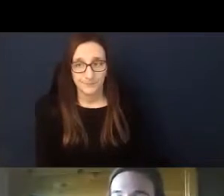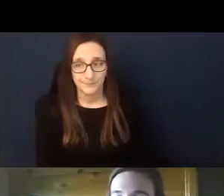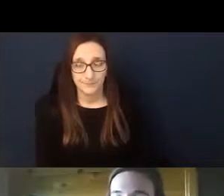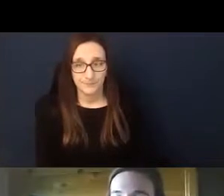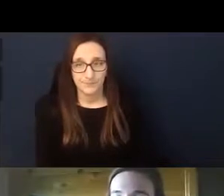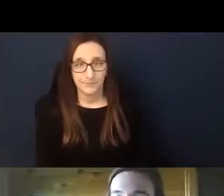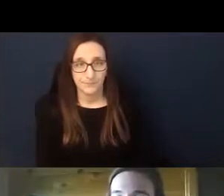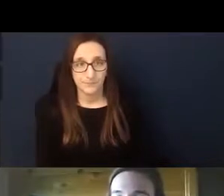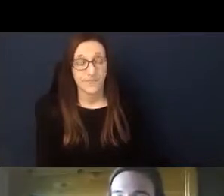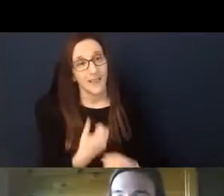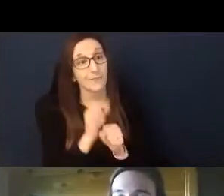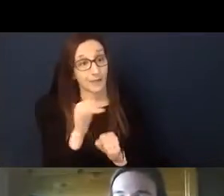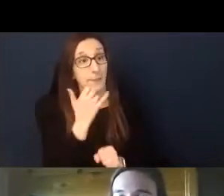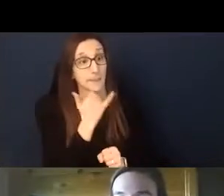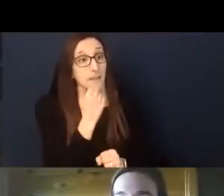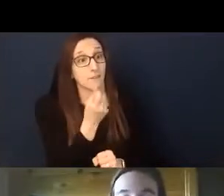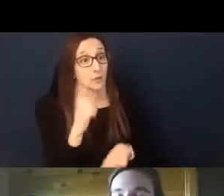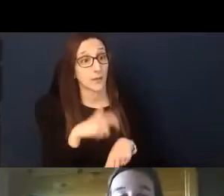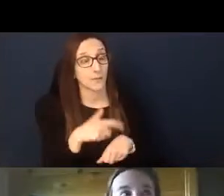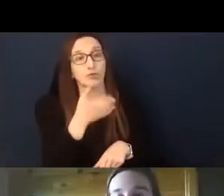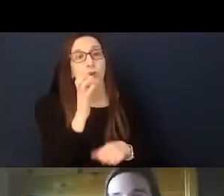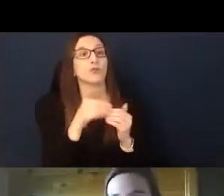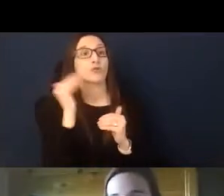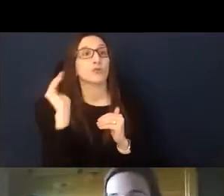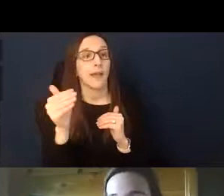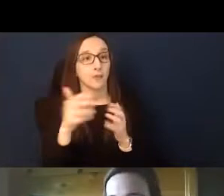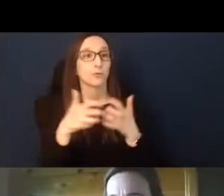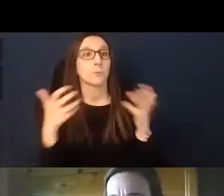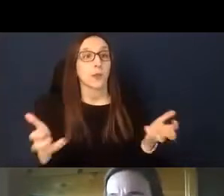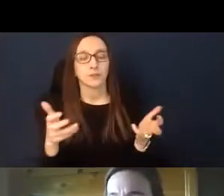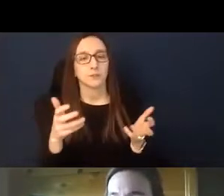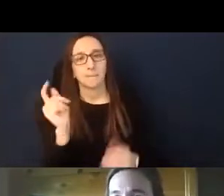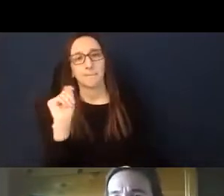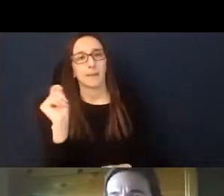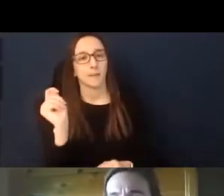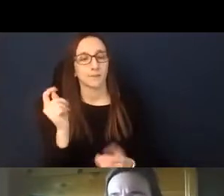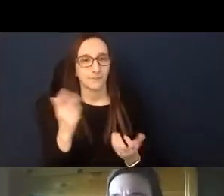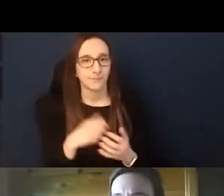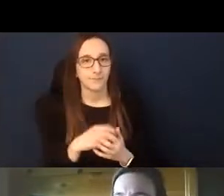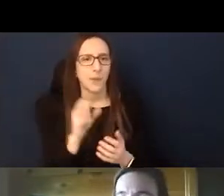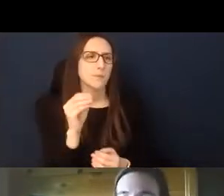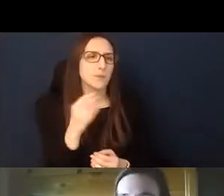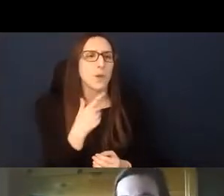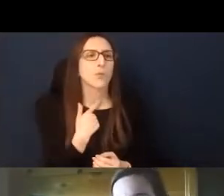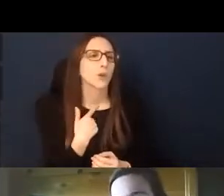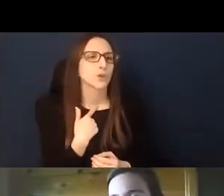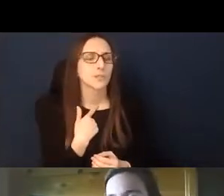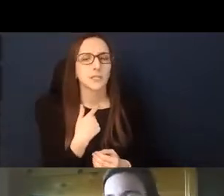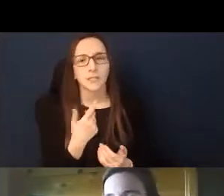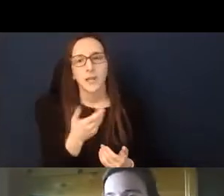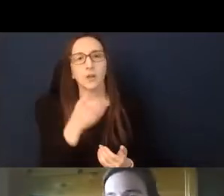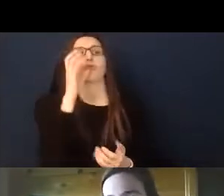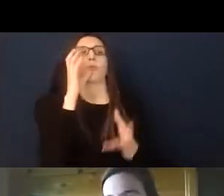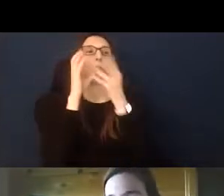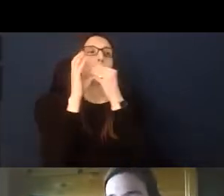Made that mistake a few times. We've all been there. I can't say I've never been like, oh, I'm so dehydrated and I chugged a water